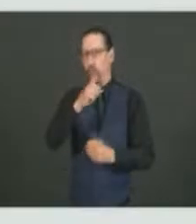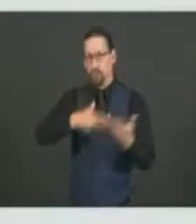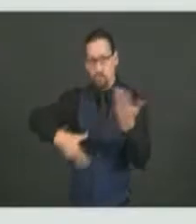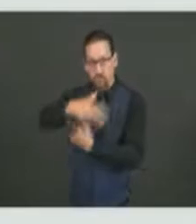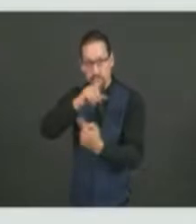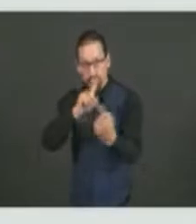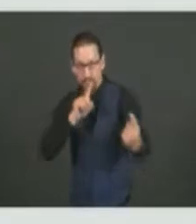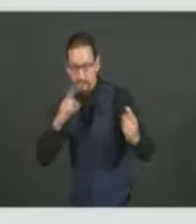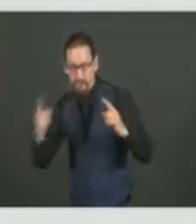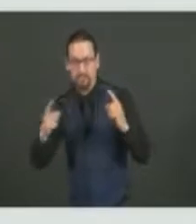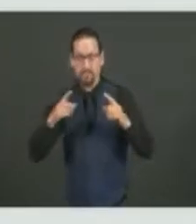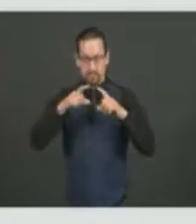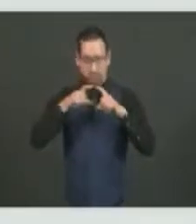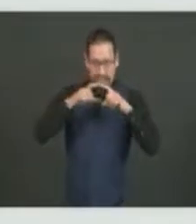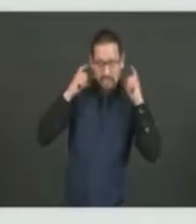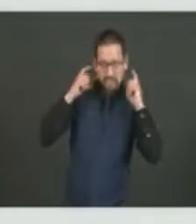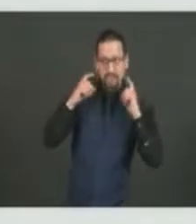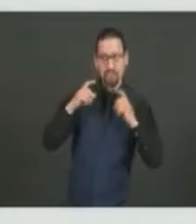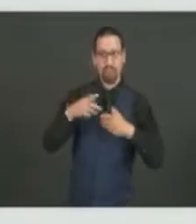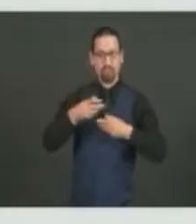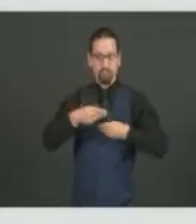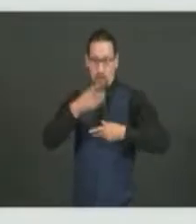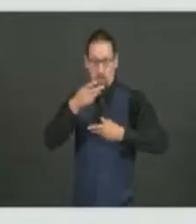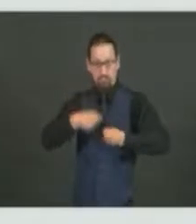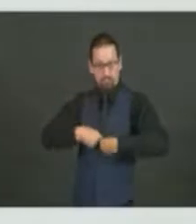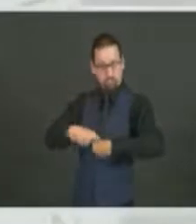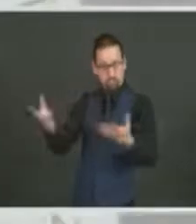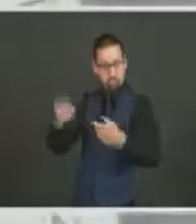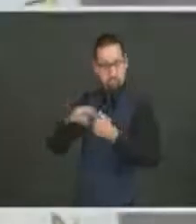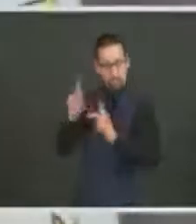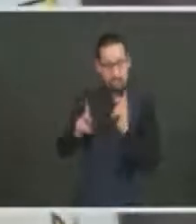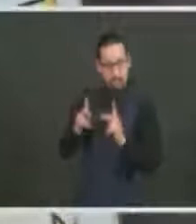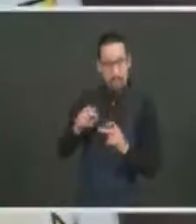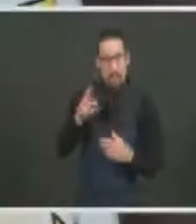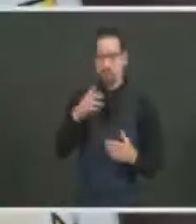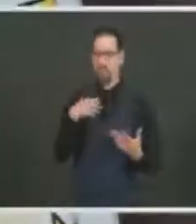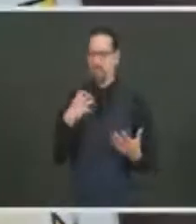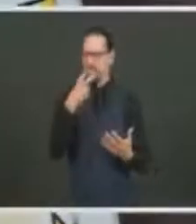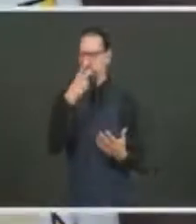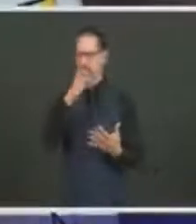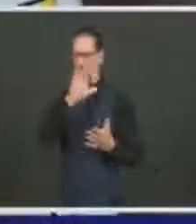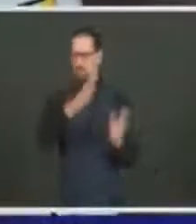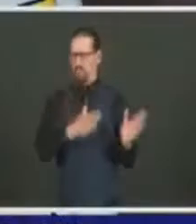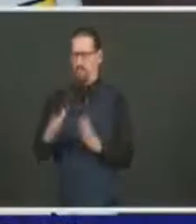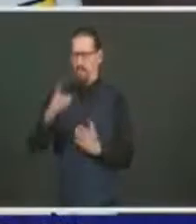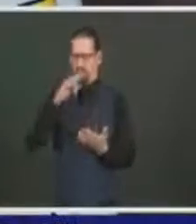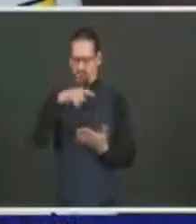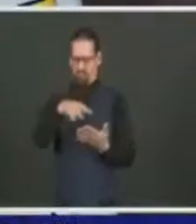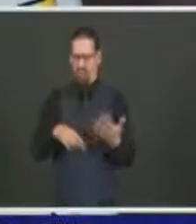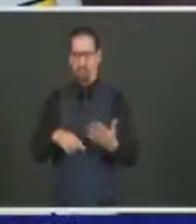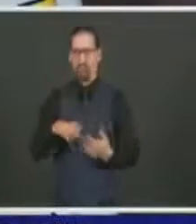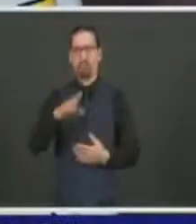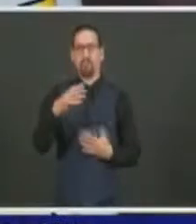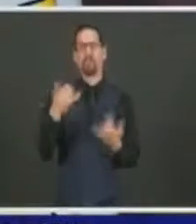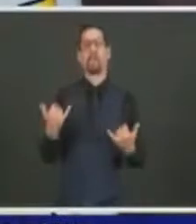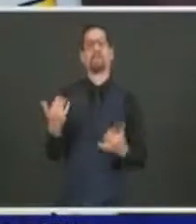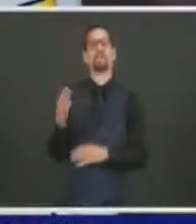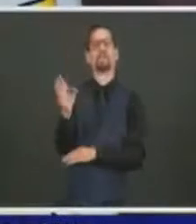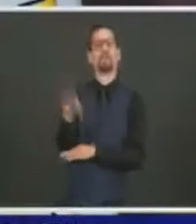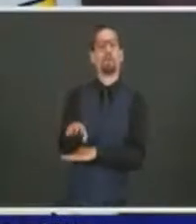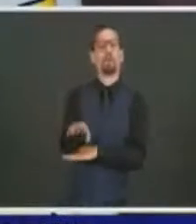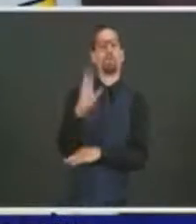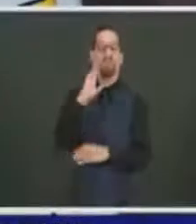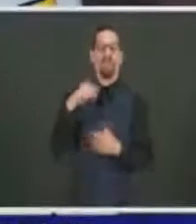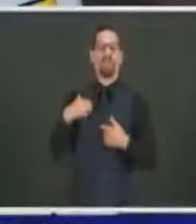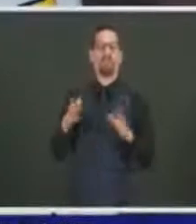has a mask. We have a call later this afternoon with mayors and police chiefs and town municipal